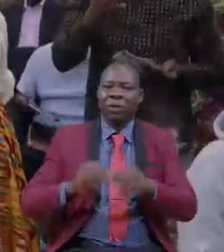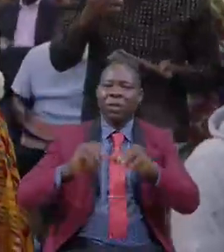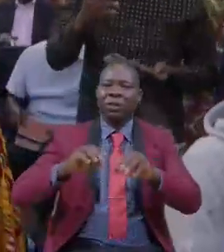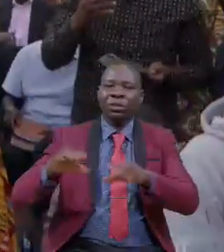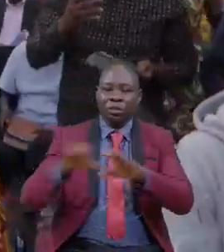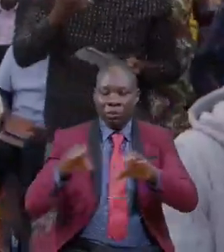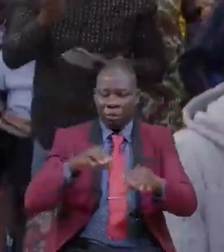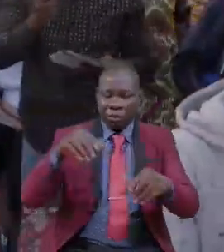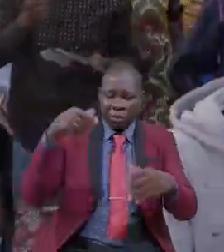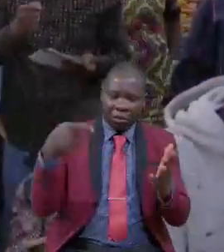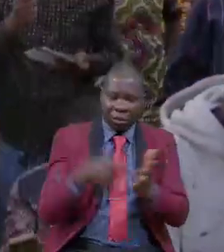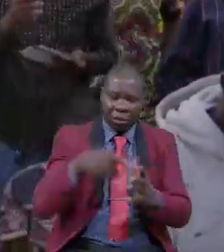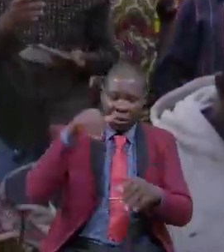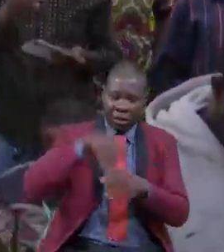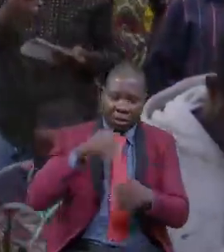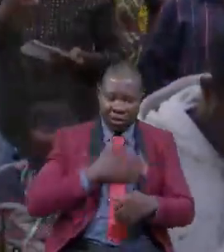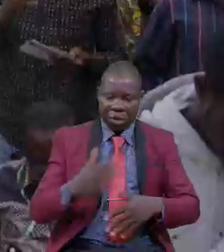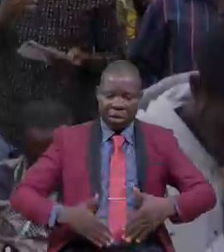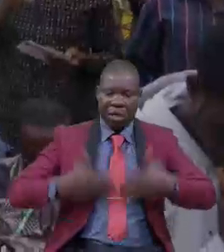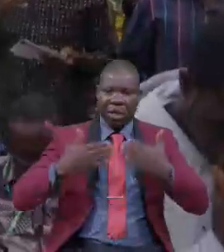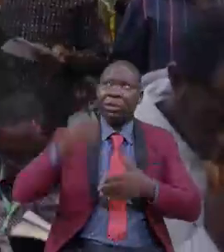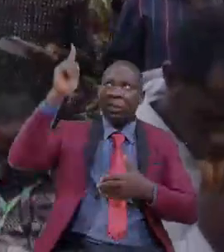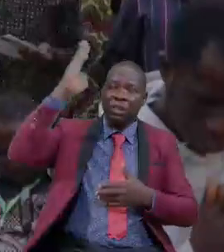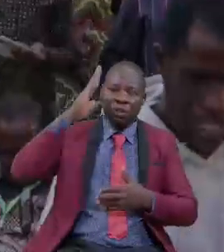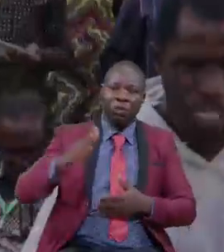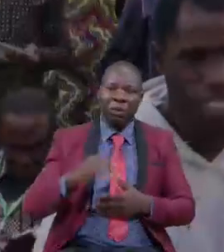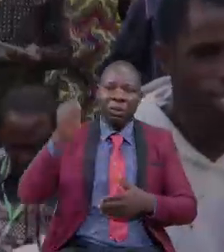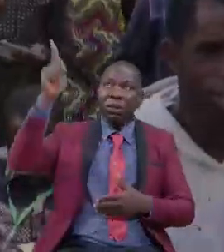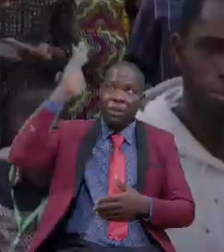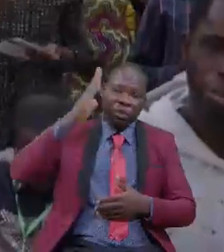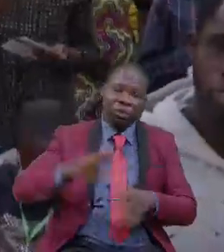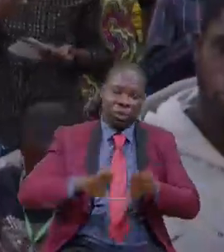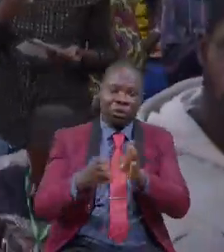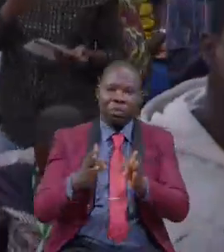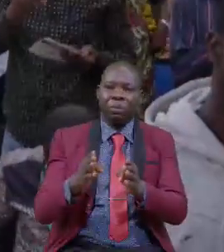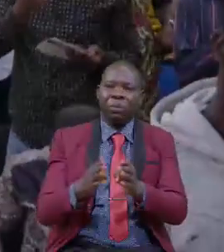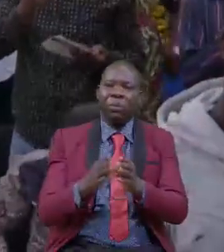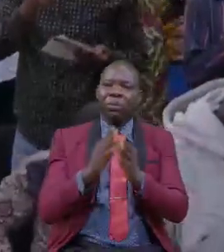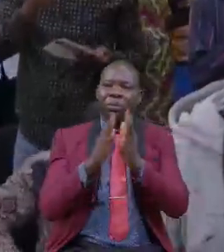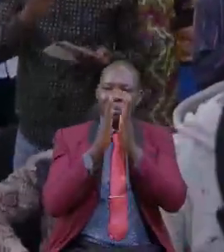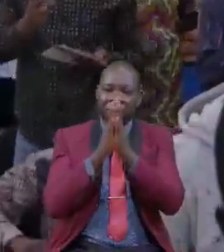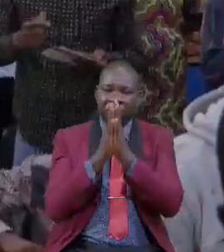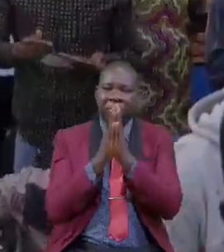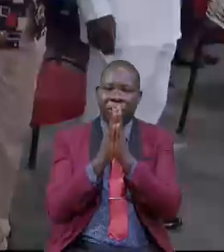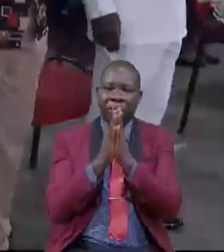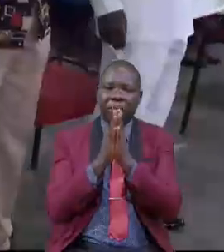my life. He will open your mouth and pray.